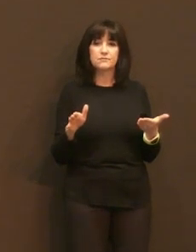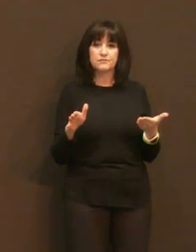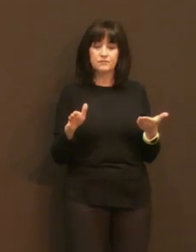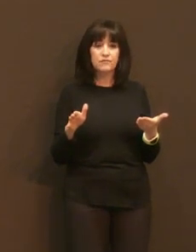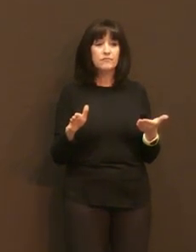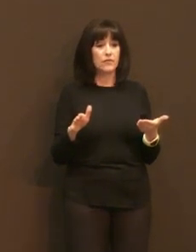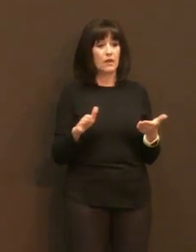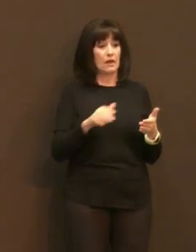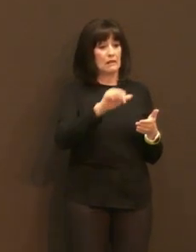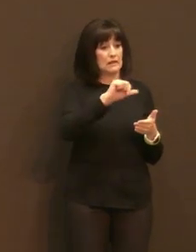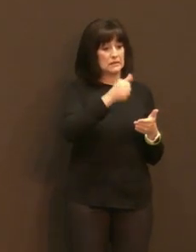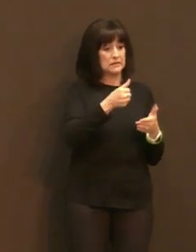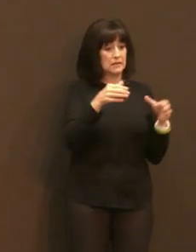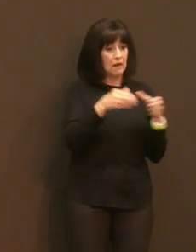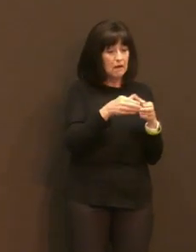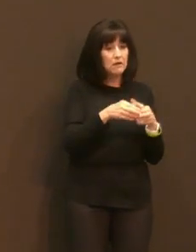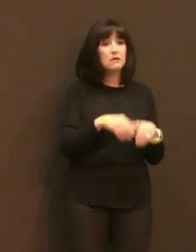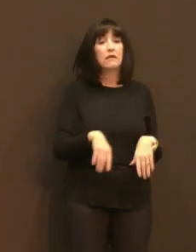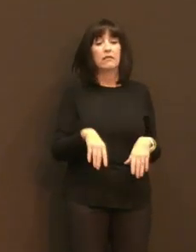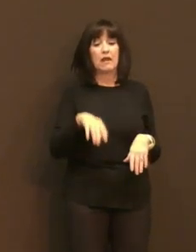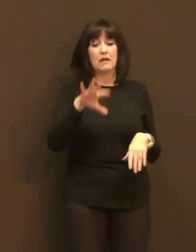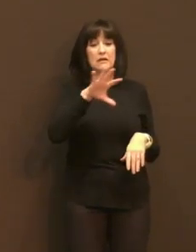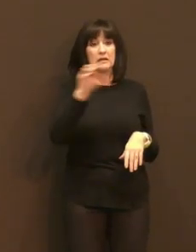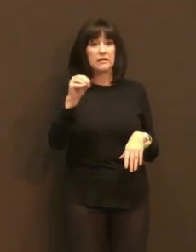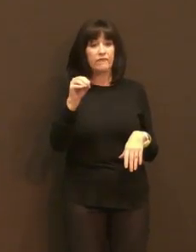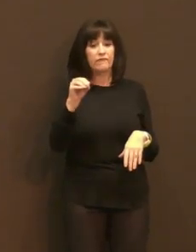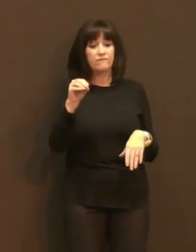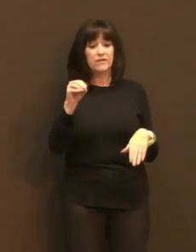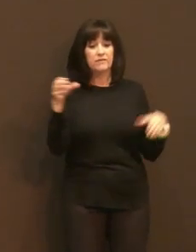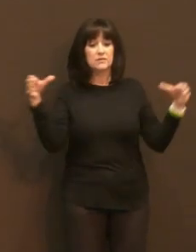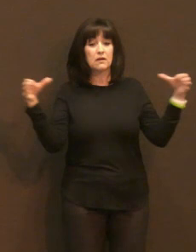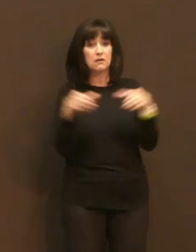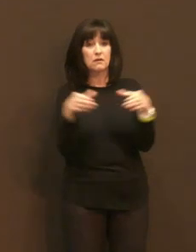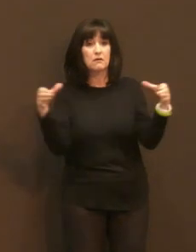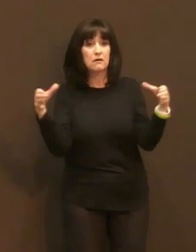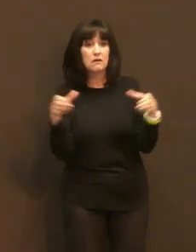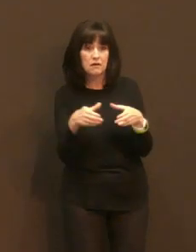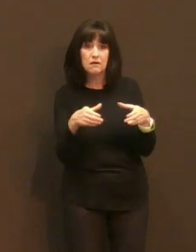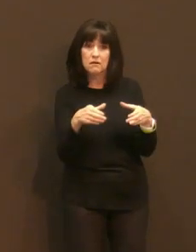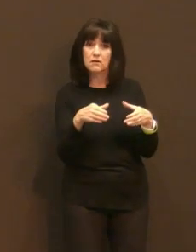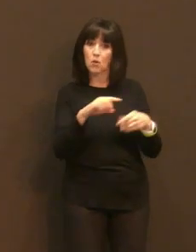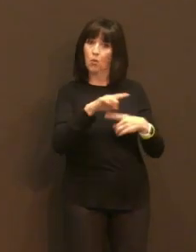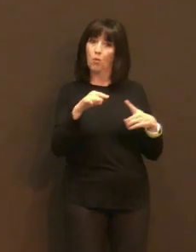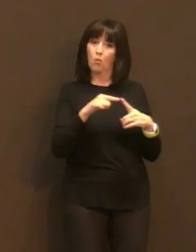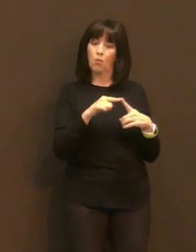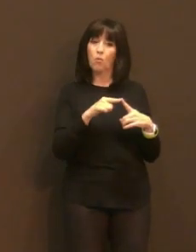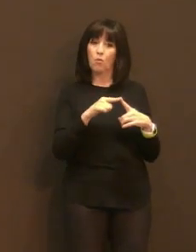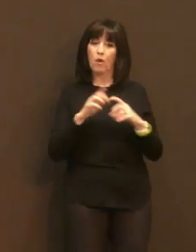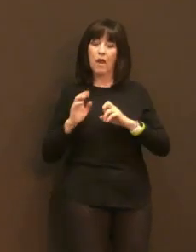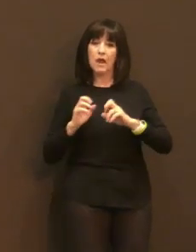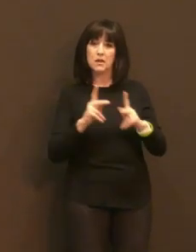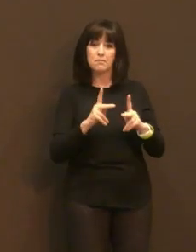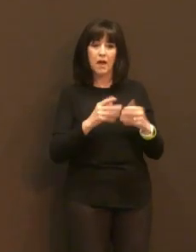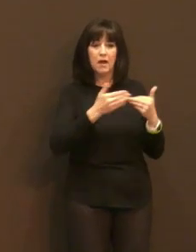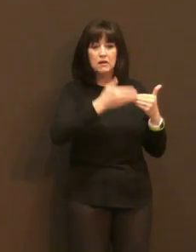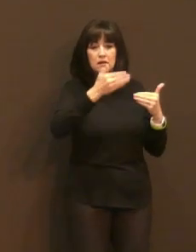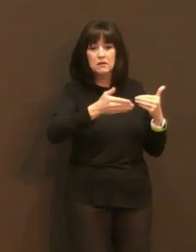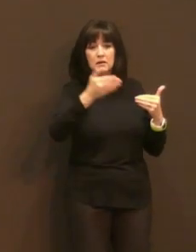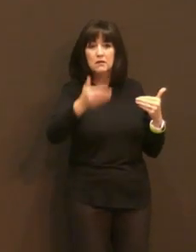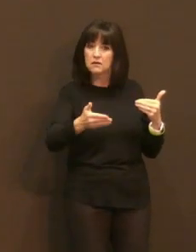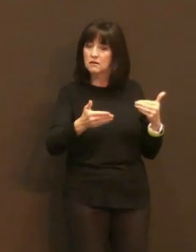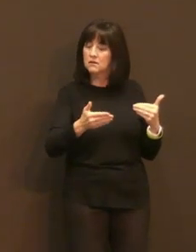more, 50 or fewer in stage 2, I think it is. And always, in each of the stages, protecting